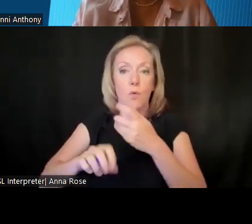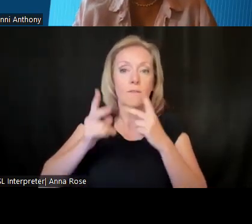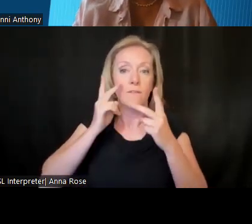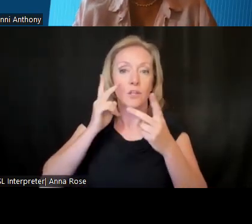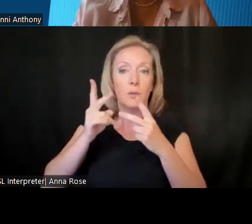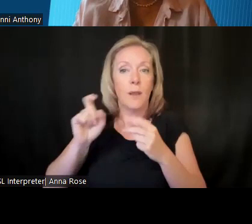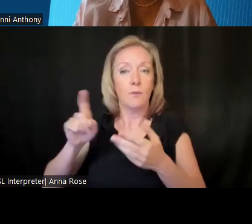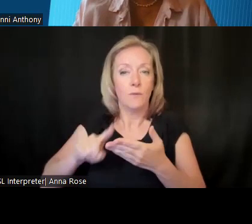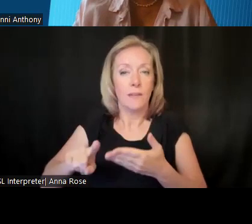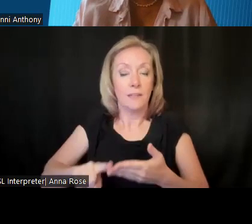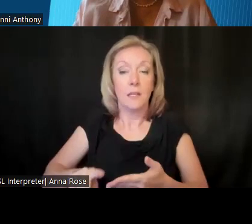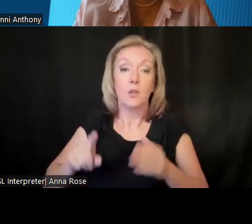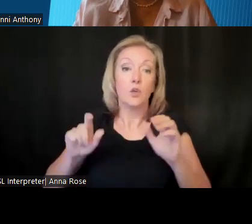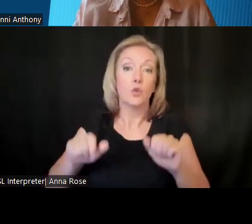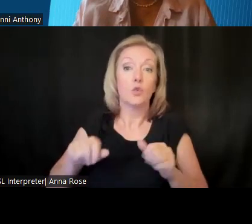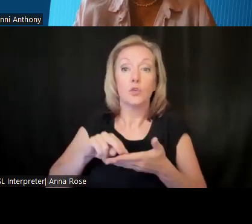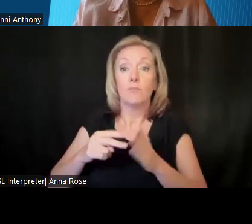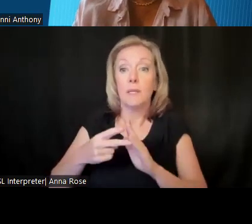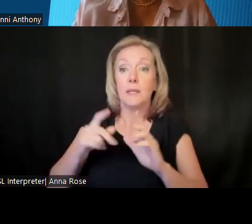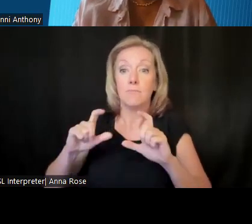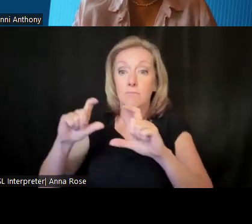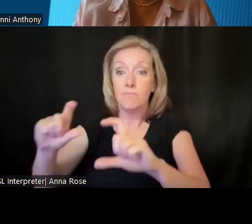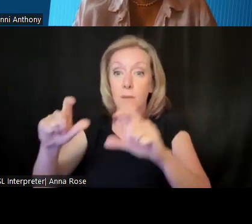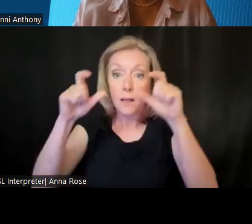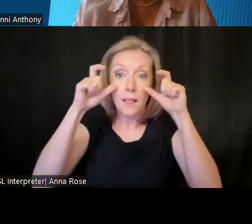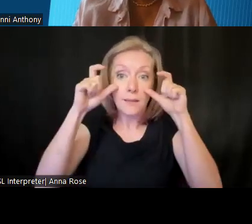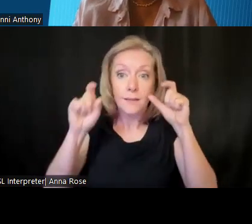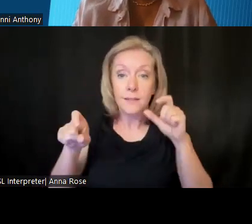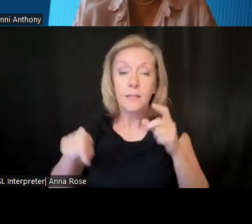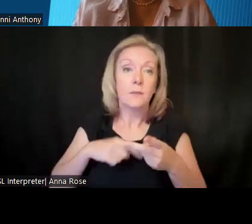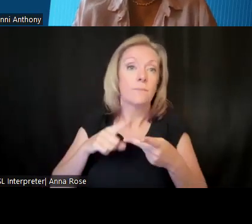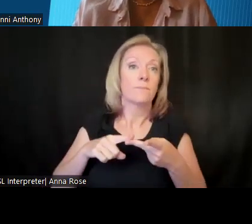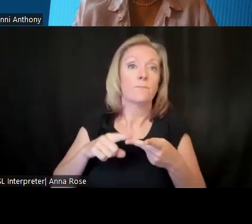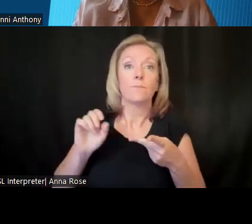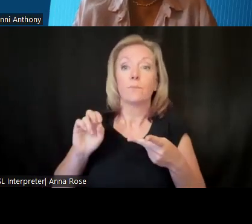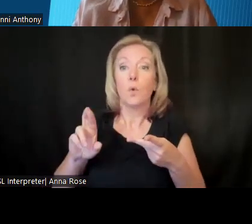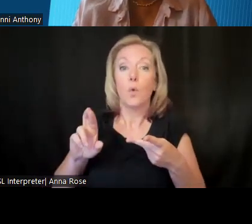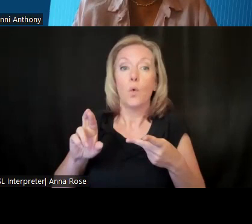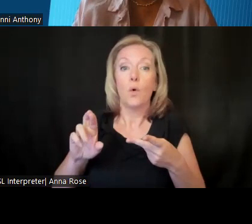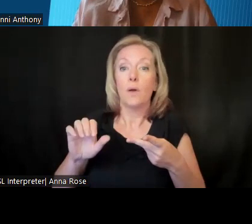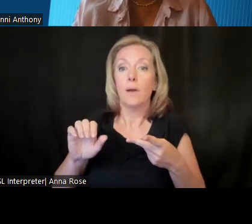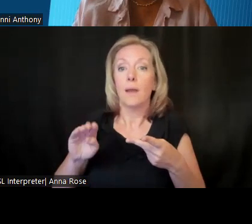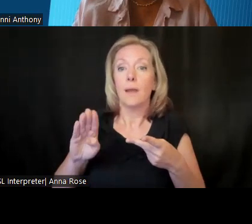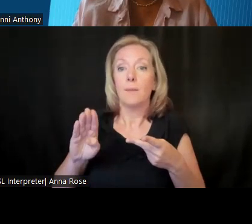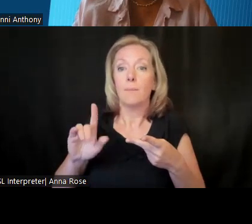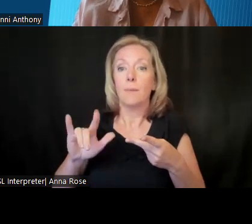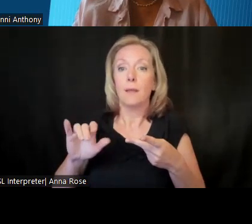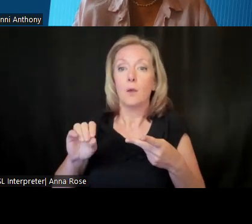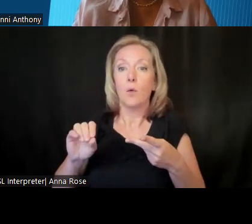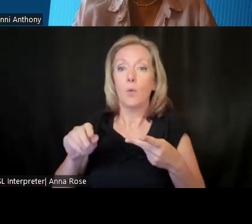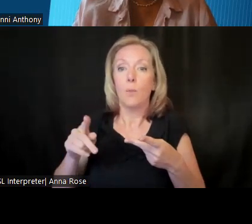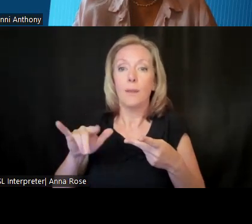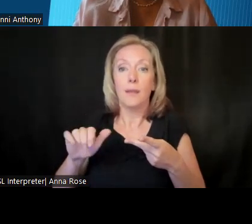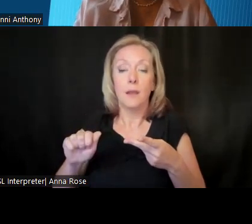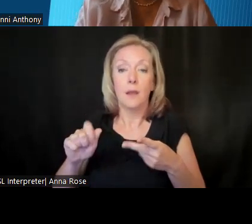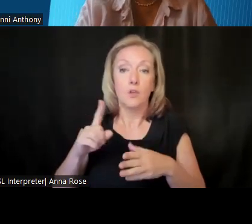it could be that this is a child who benefits from glasses. Could be that this kid has amblyopia, and we need to see a doctor to see if there's a